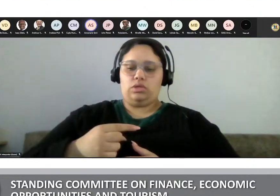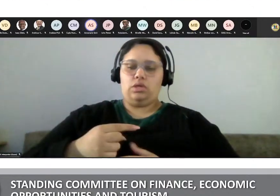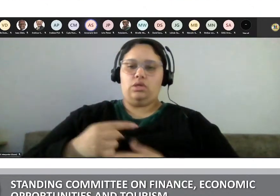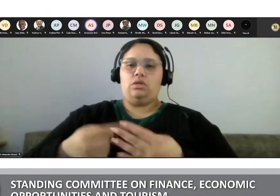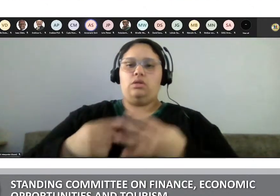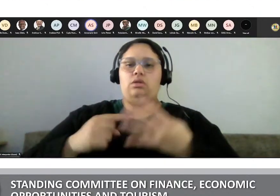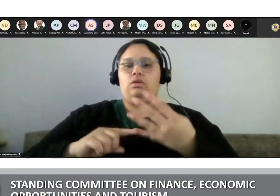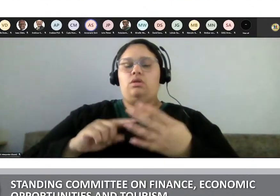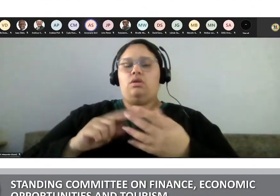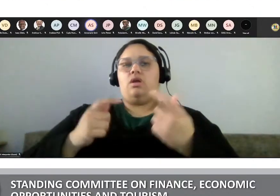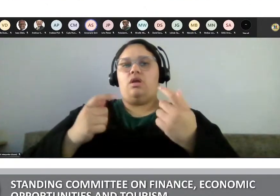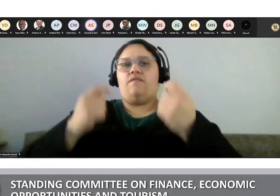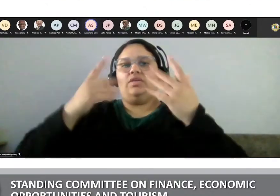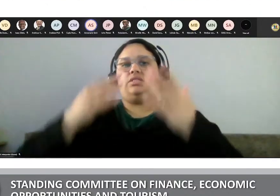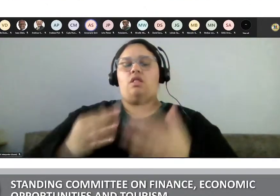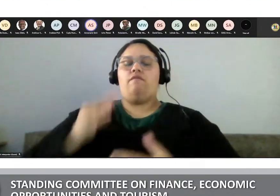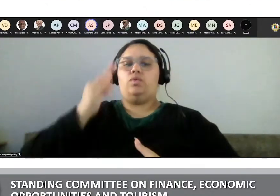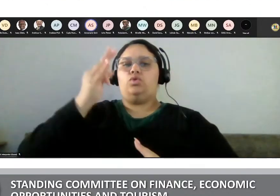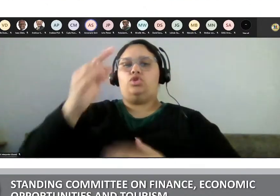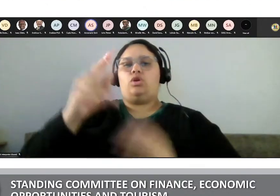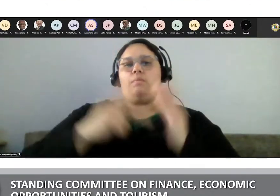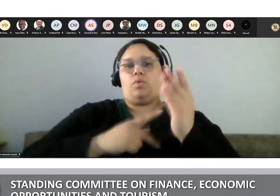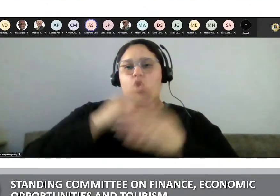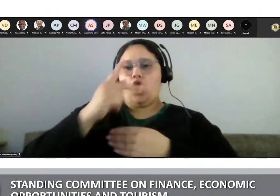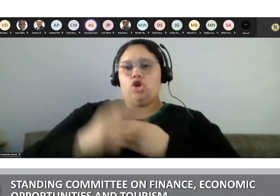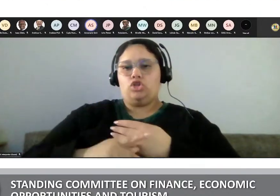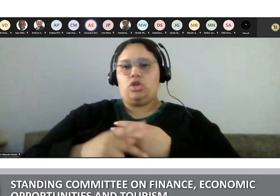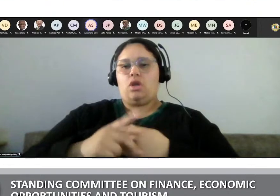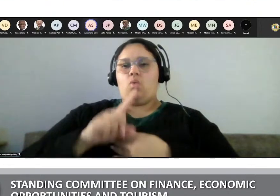It was the Fiscal Futures Project,